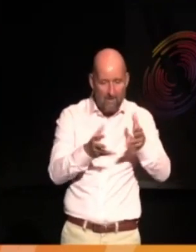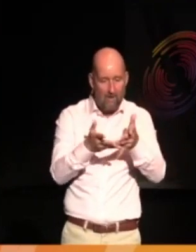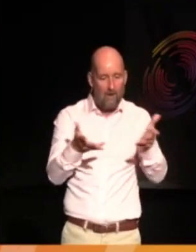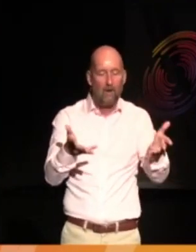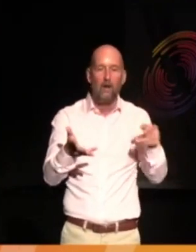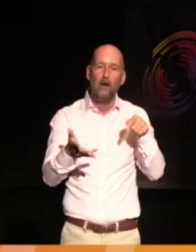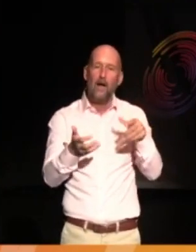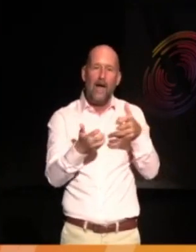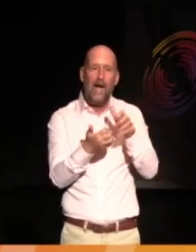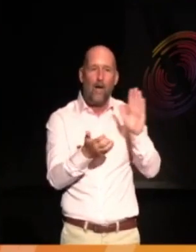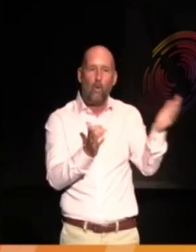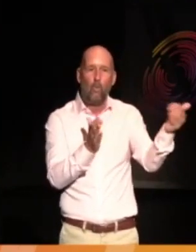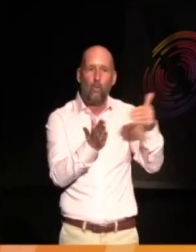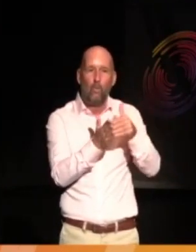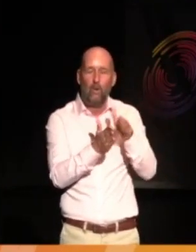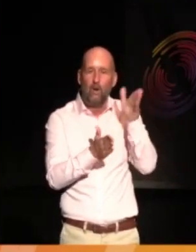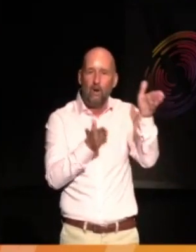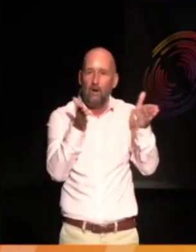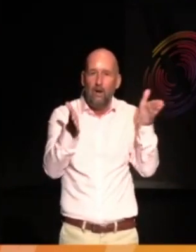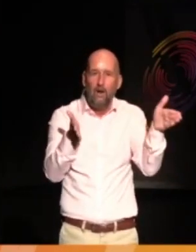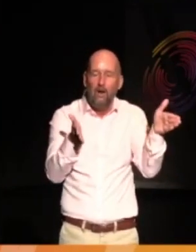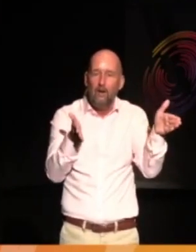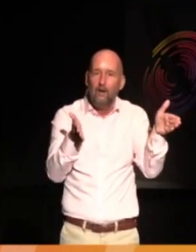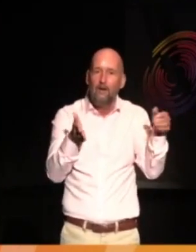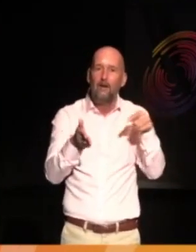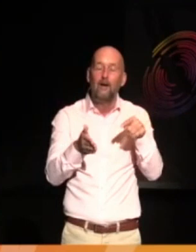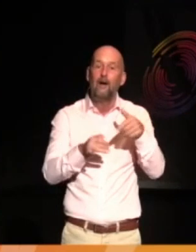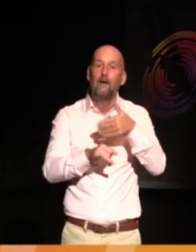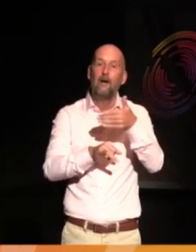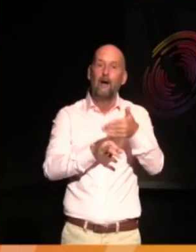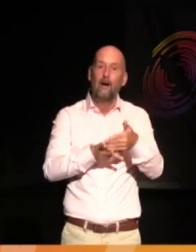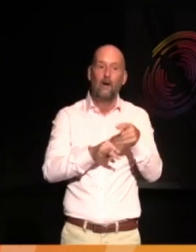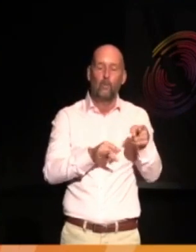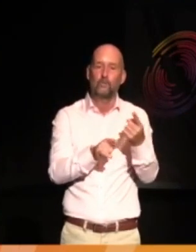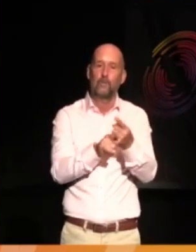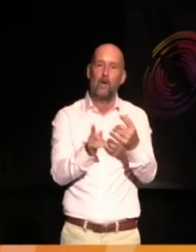got there. And then finally we get to Windrush.